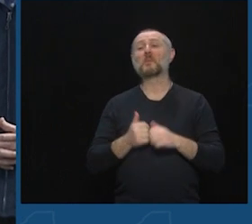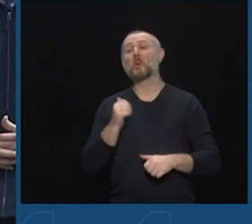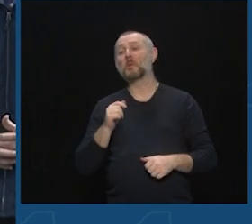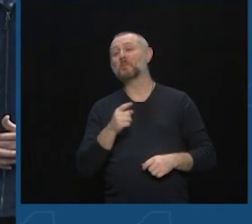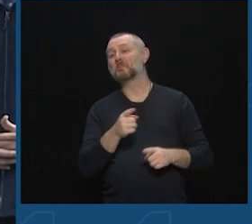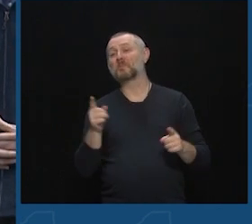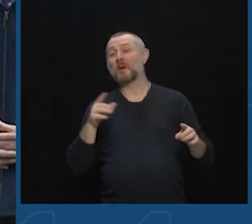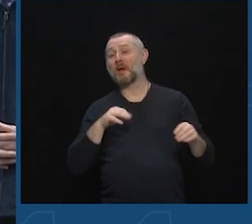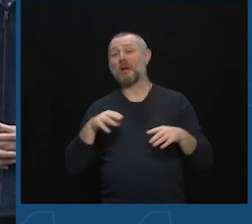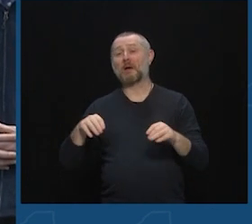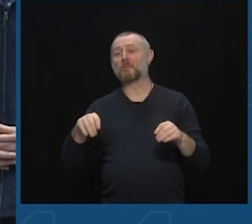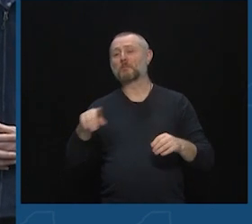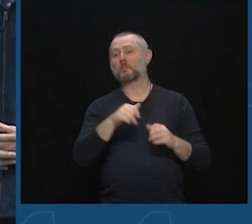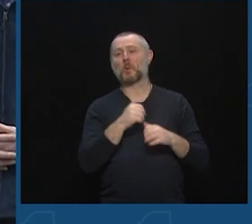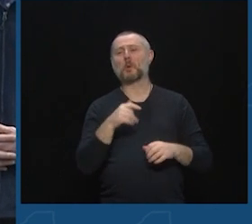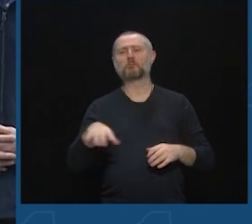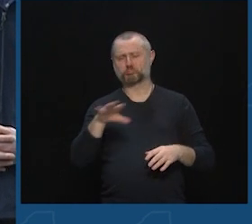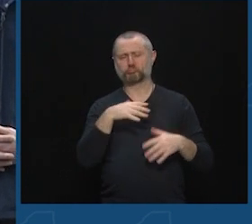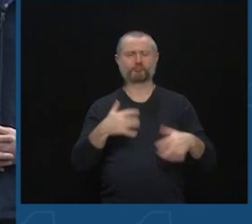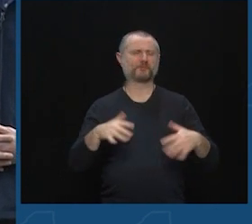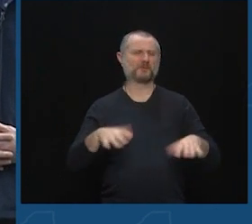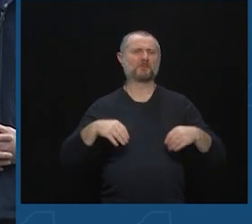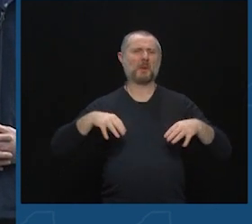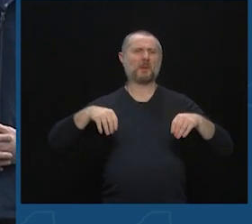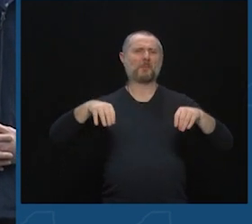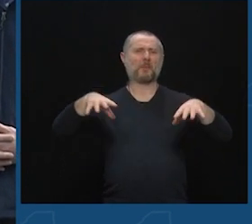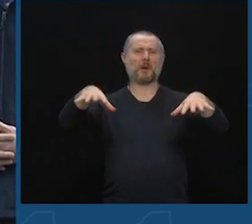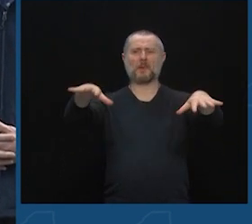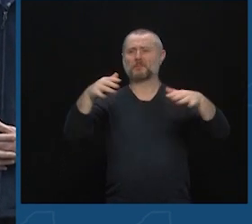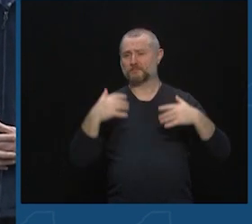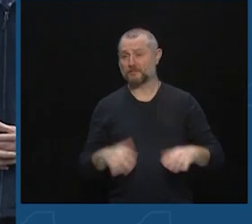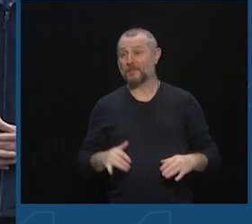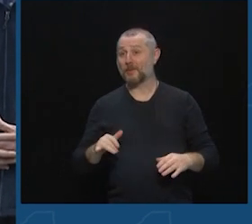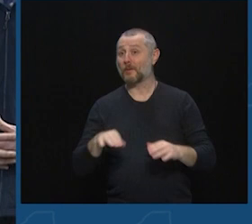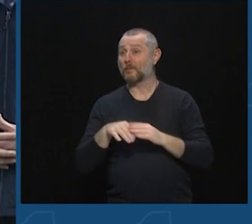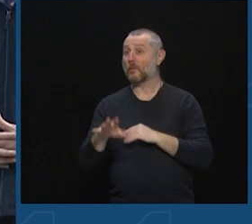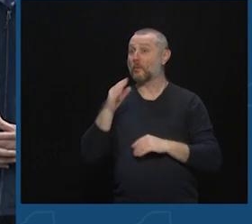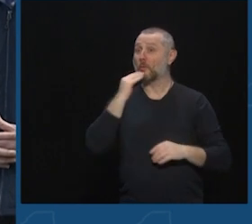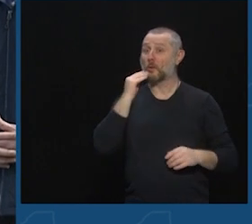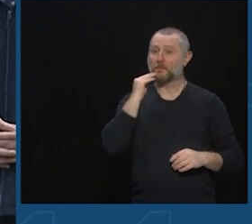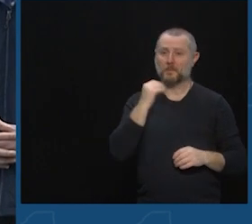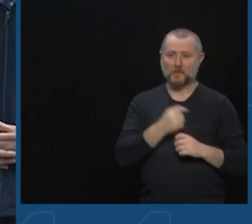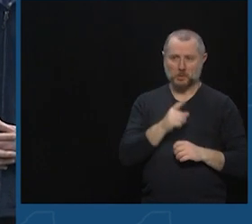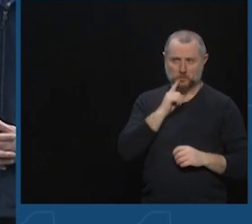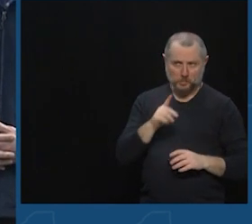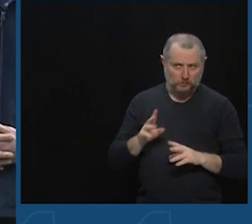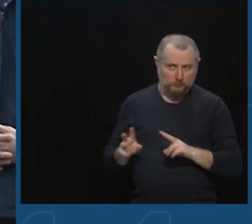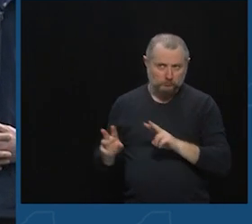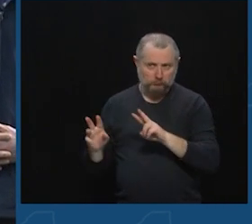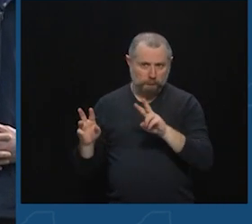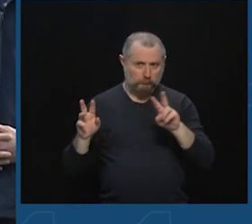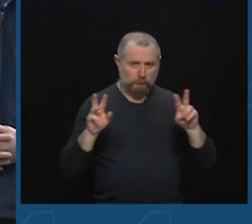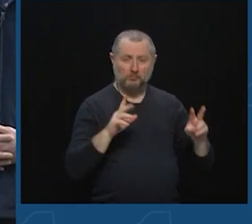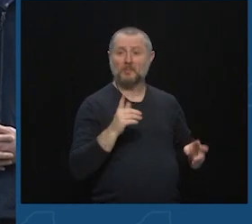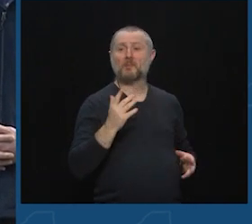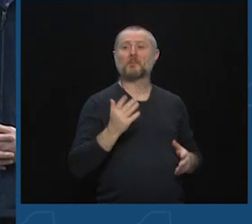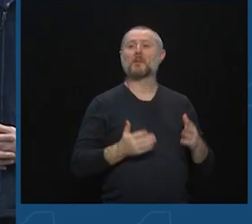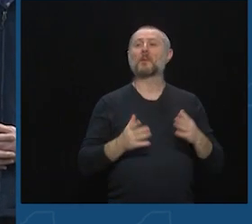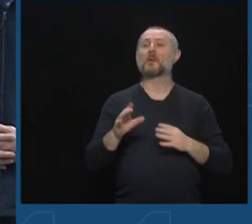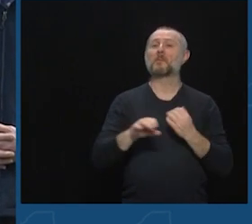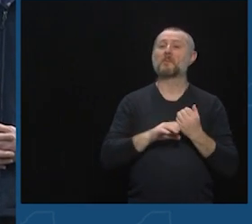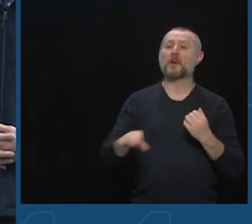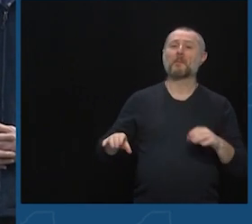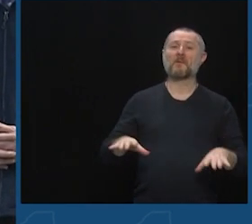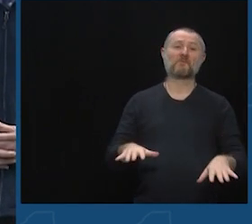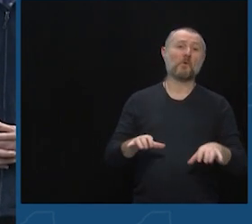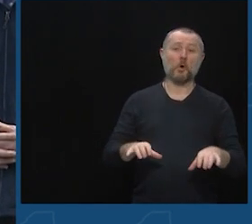without power at this point. You want to make sure that you're aware that you might have frozen or burst pipes.